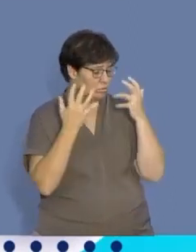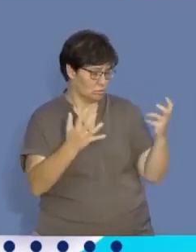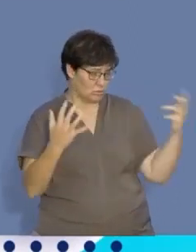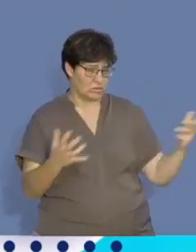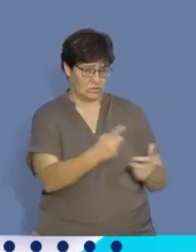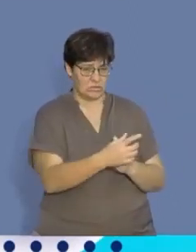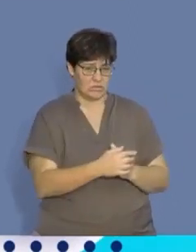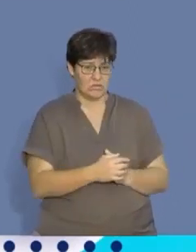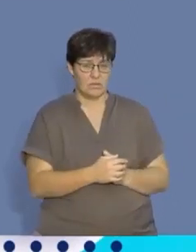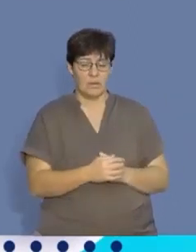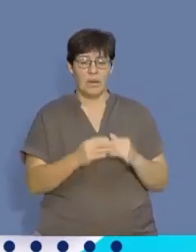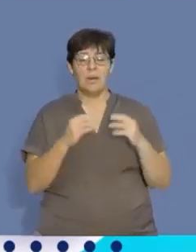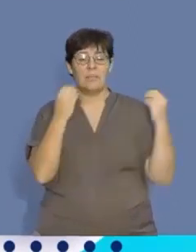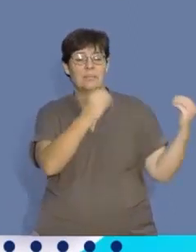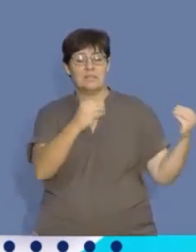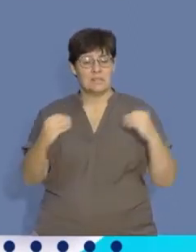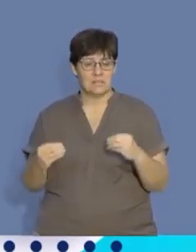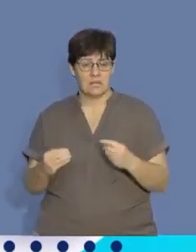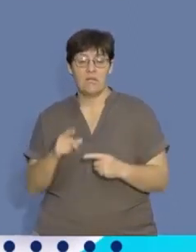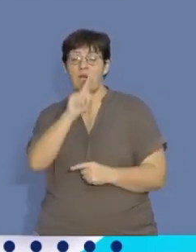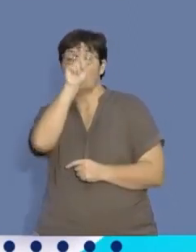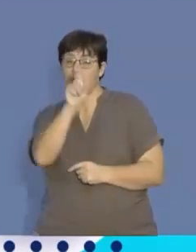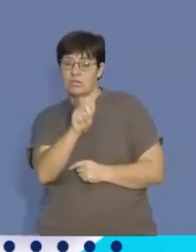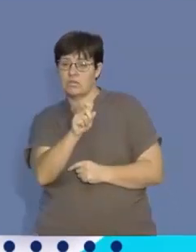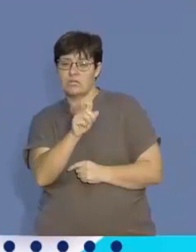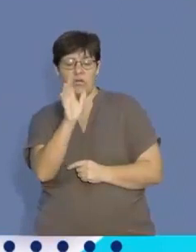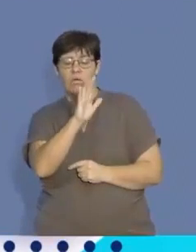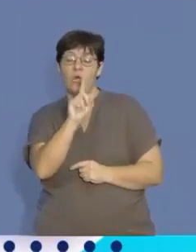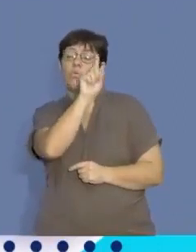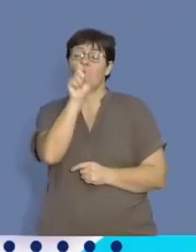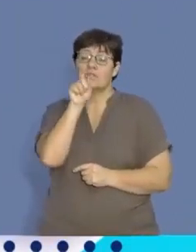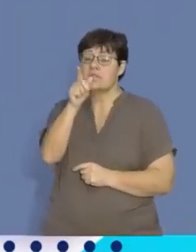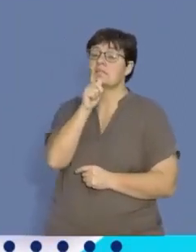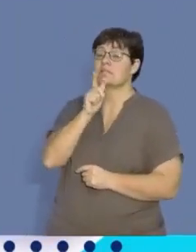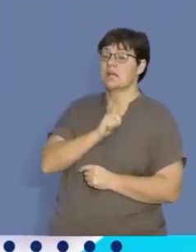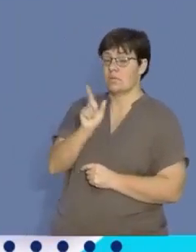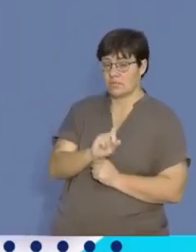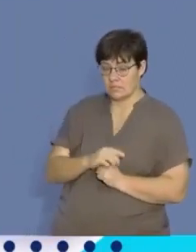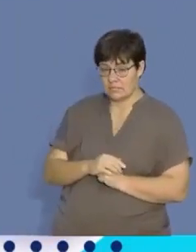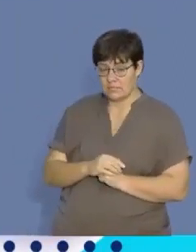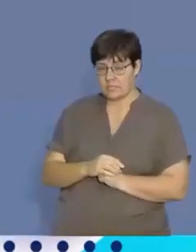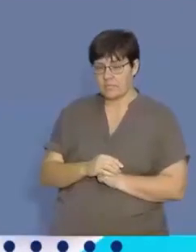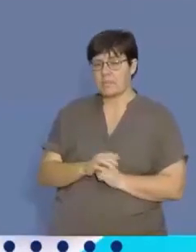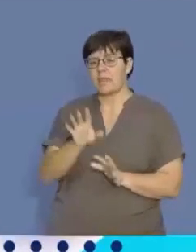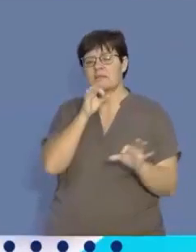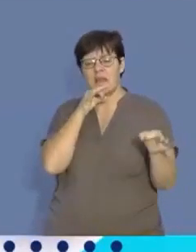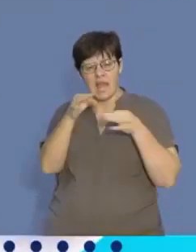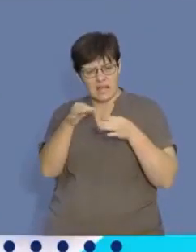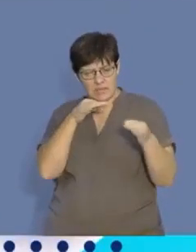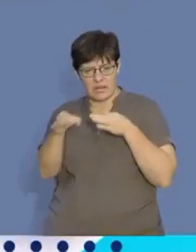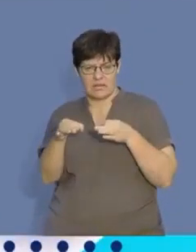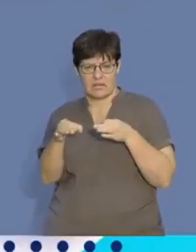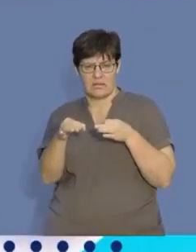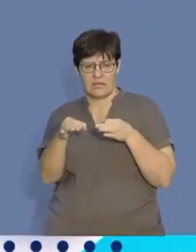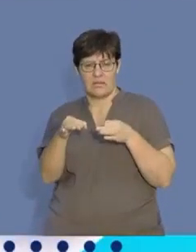too much of stock on hand. The business is, or the question rather, not the business, sorry. The question is asking